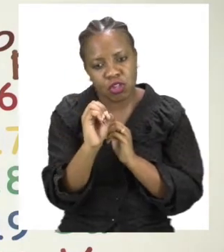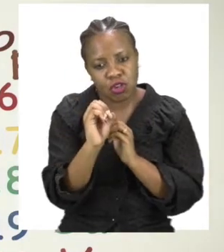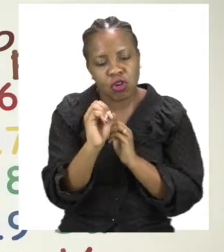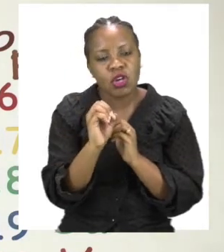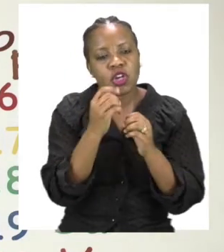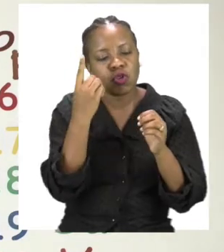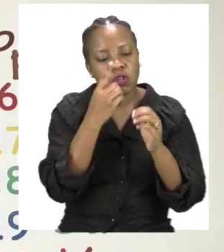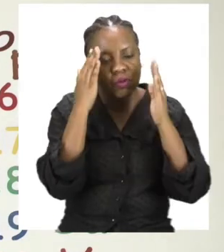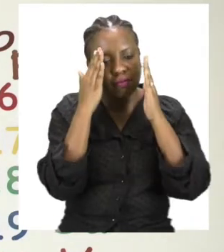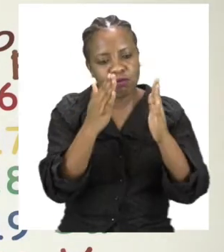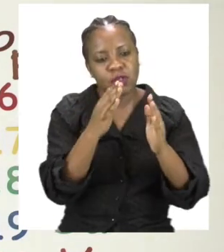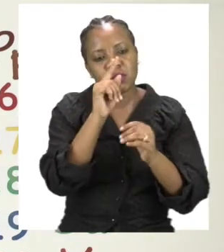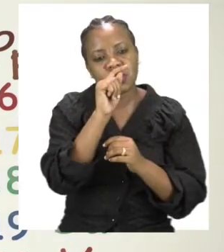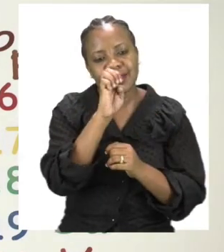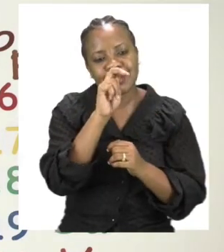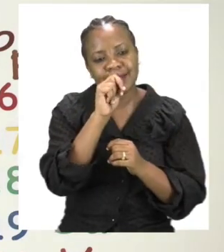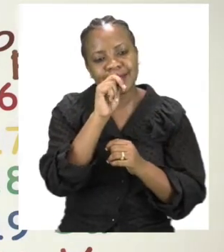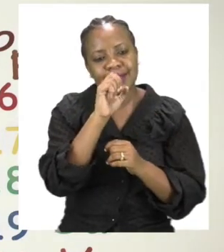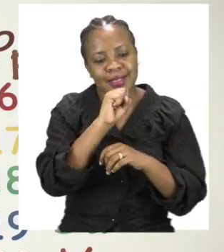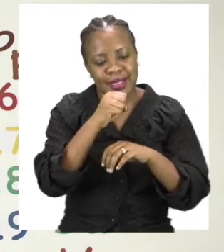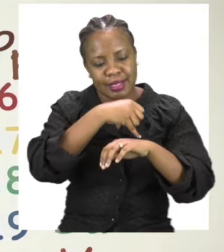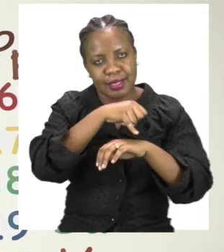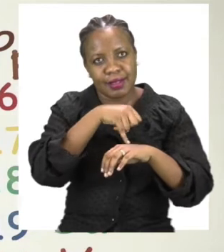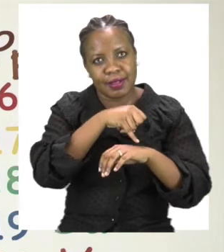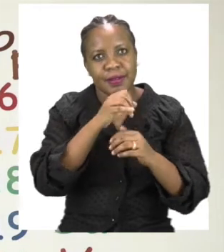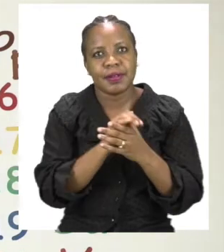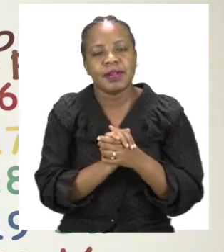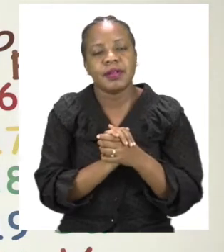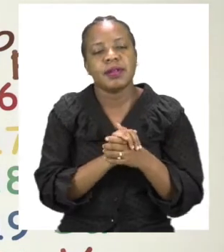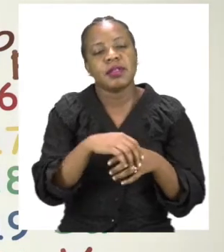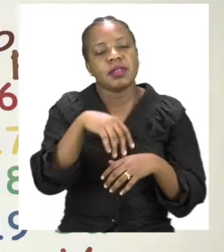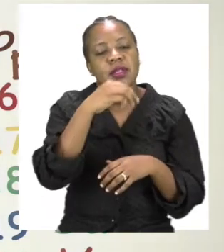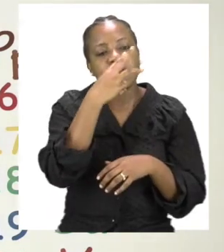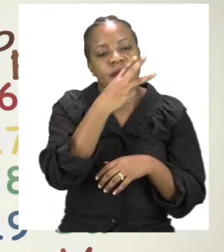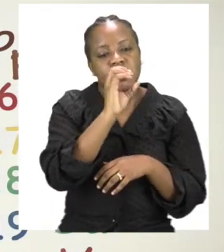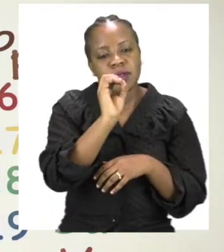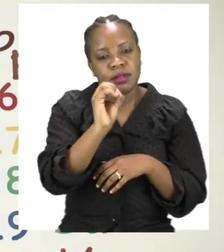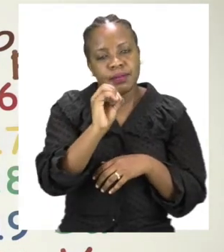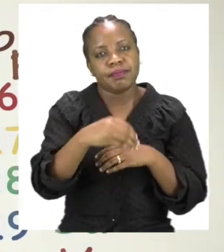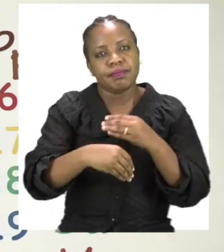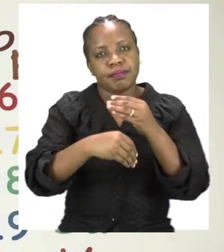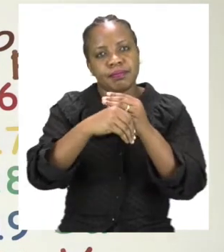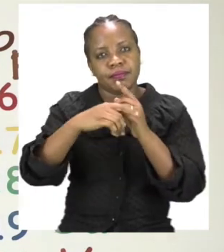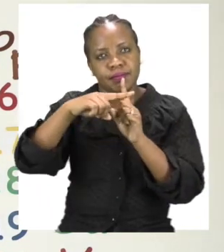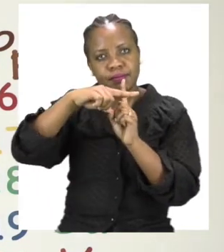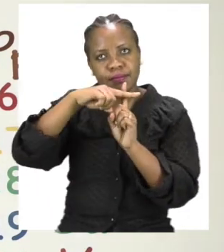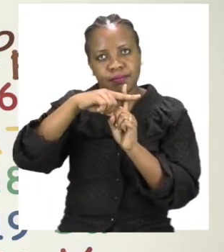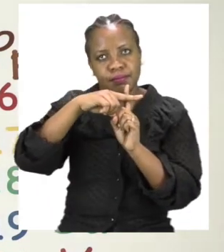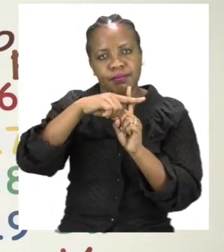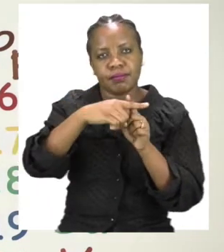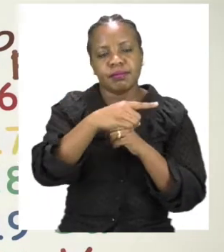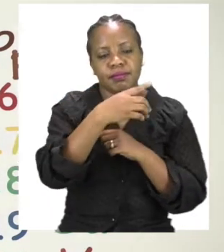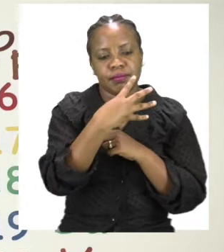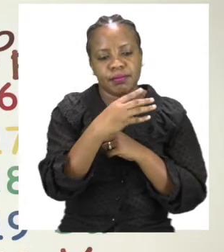answers. Now we have said 30 plus 40